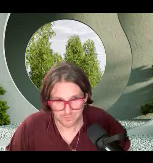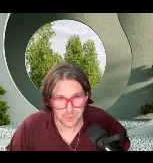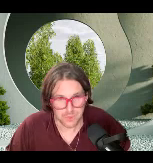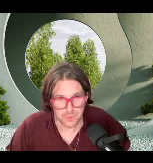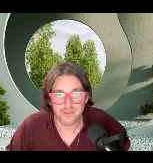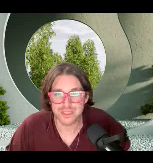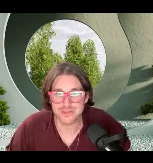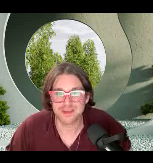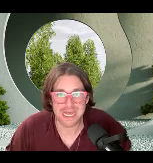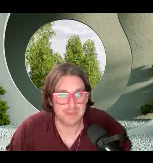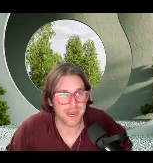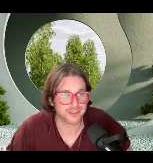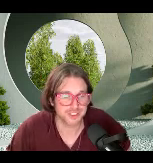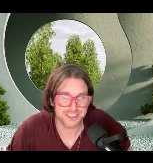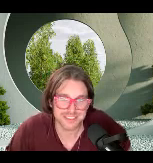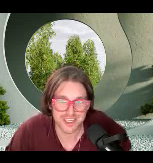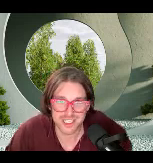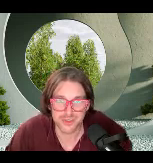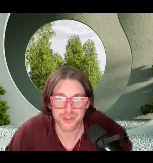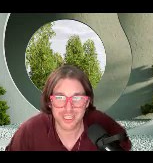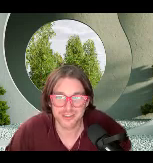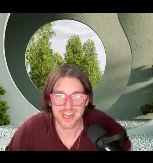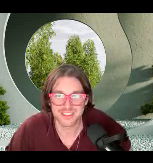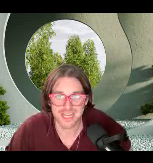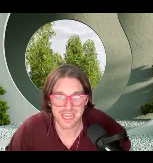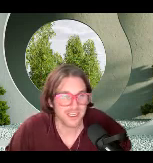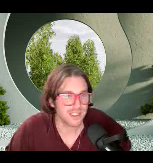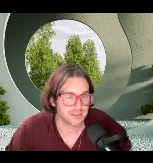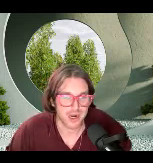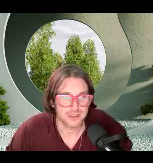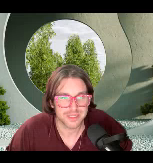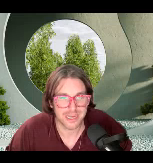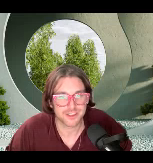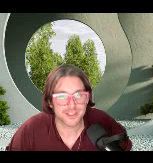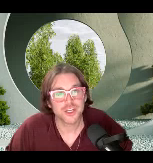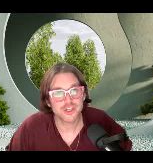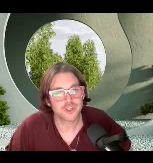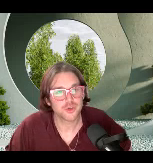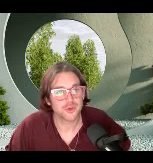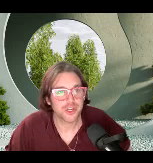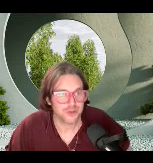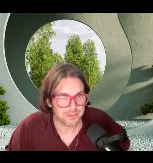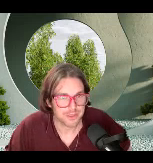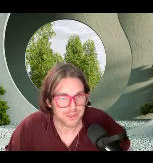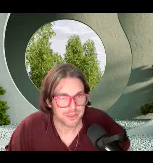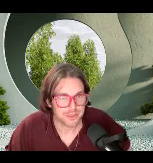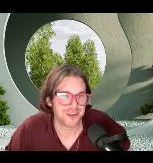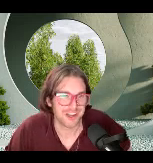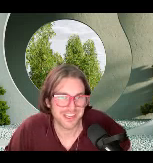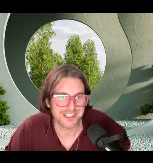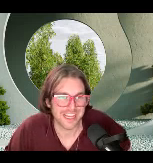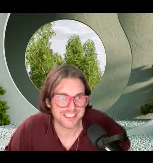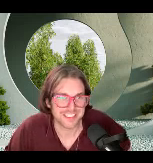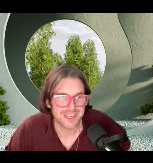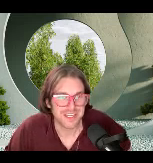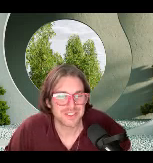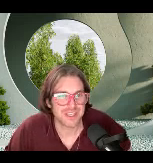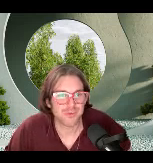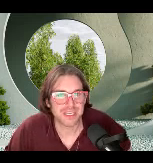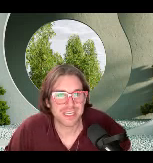for you. We would love when you have time, either during the session or later on tonight, tomorrow, whenever, to contribute to our